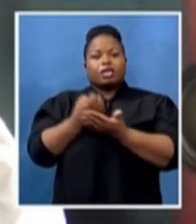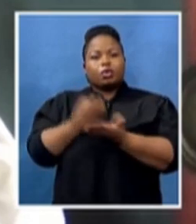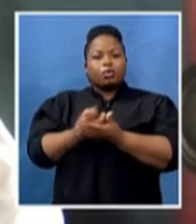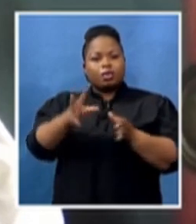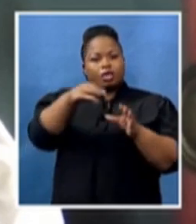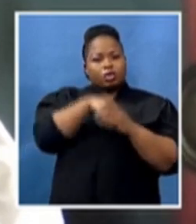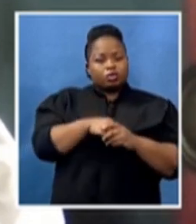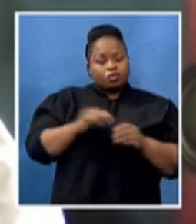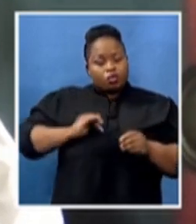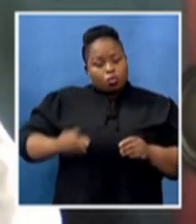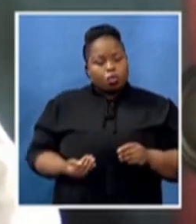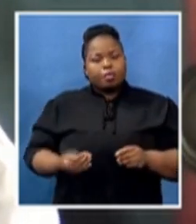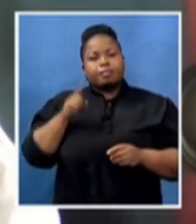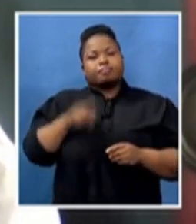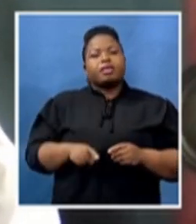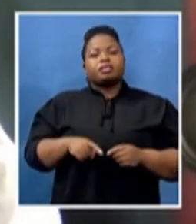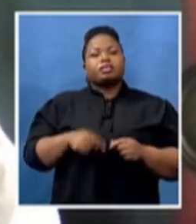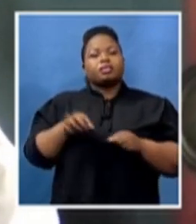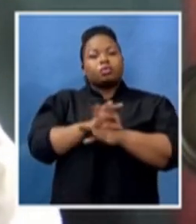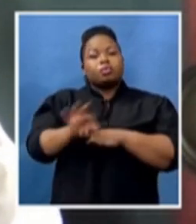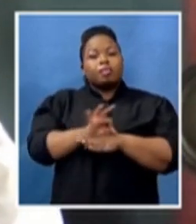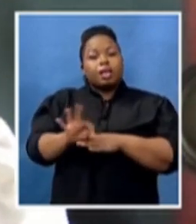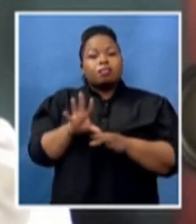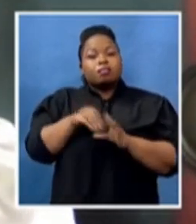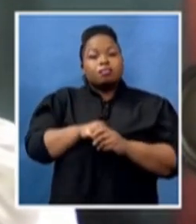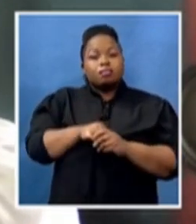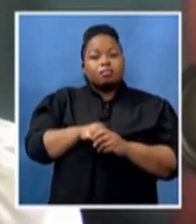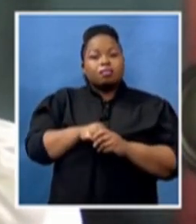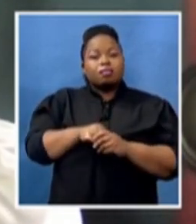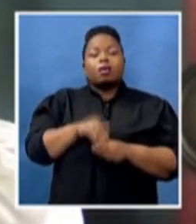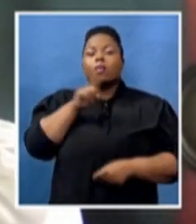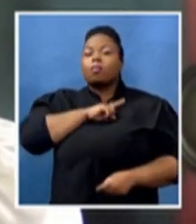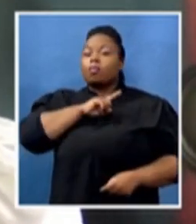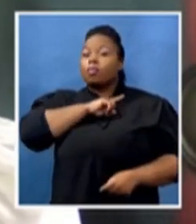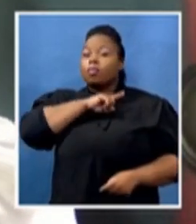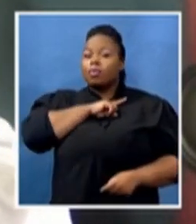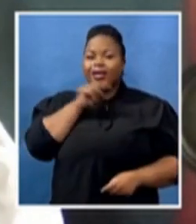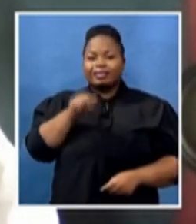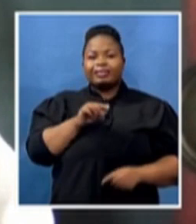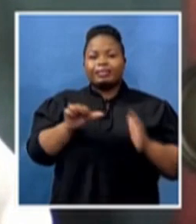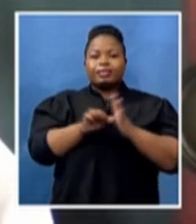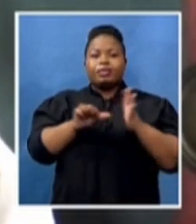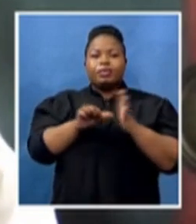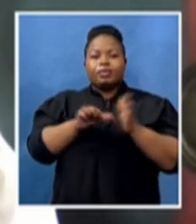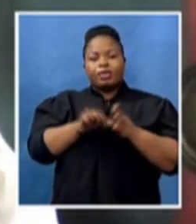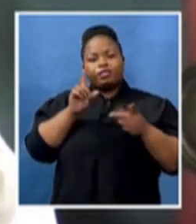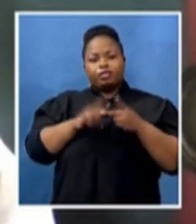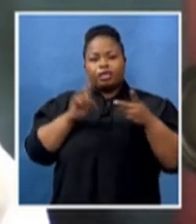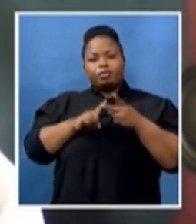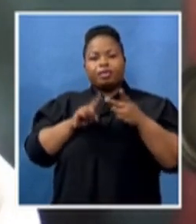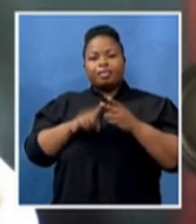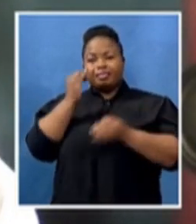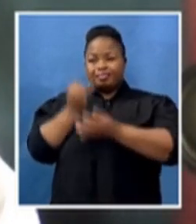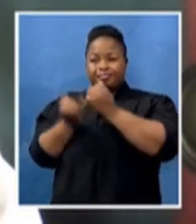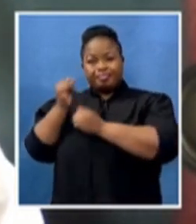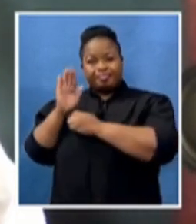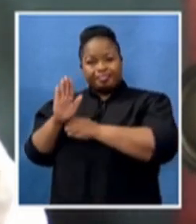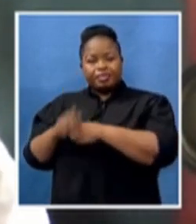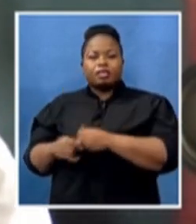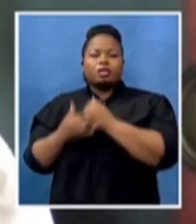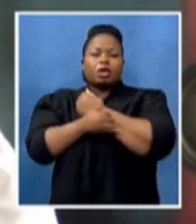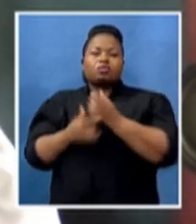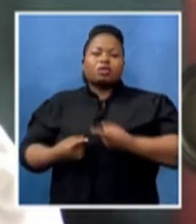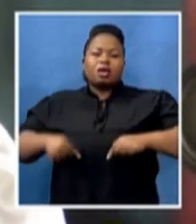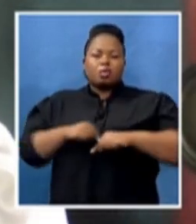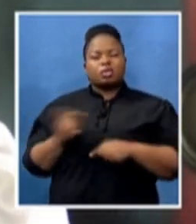planning, because this is key to women's independence and agency. Our country is privileged to have the political will